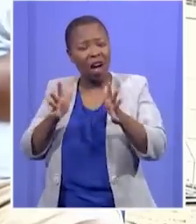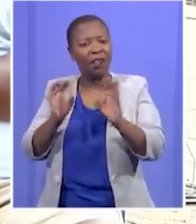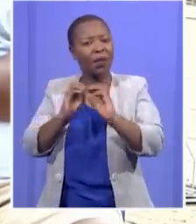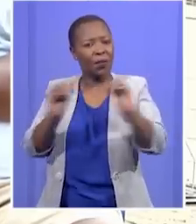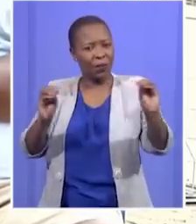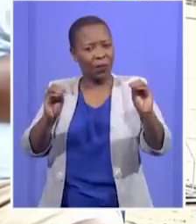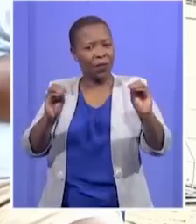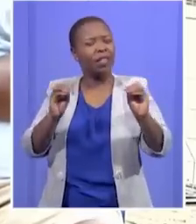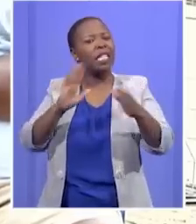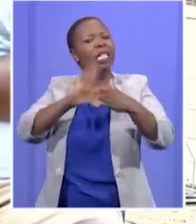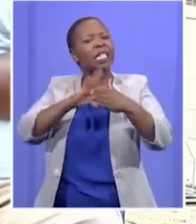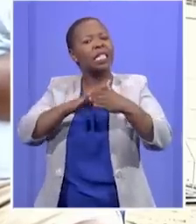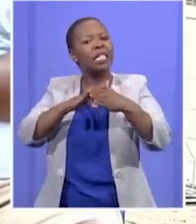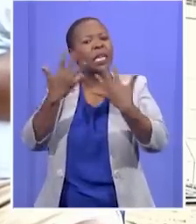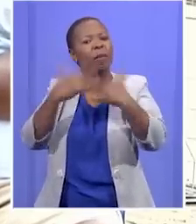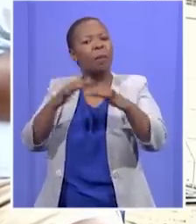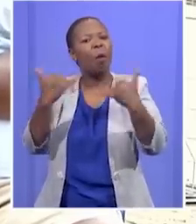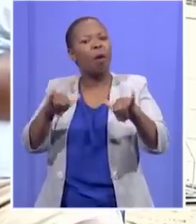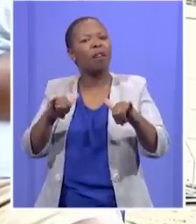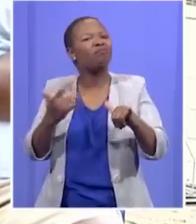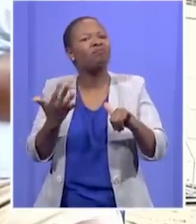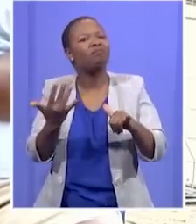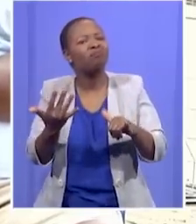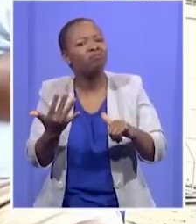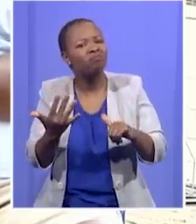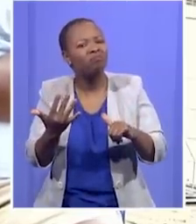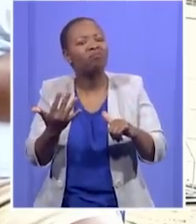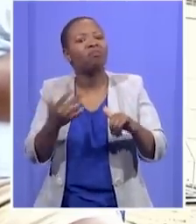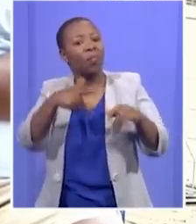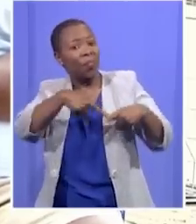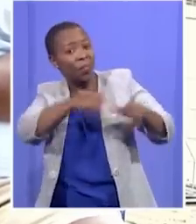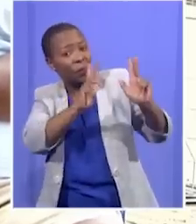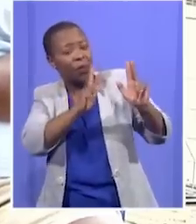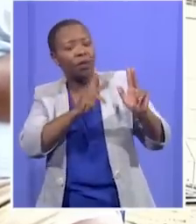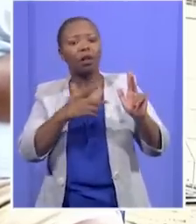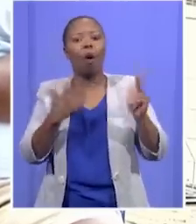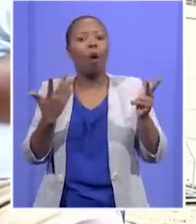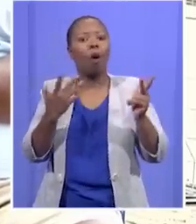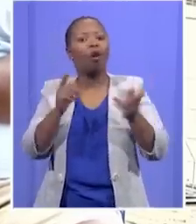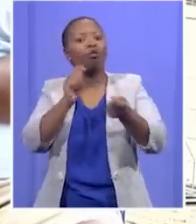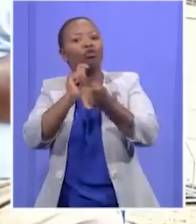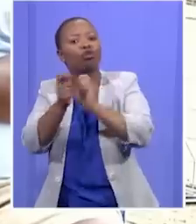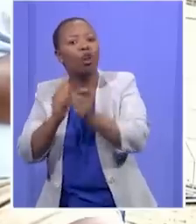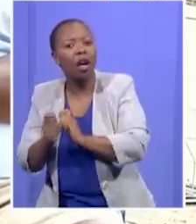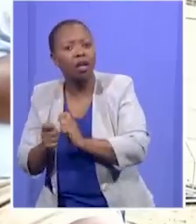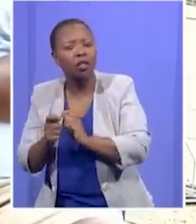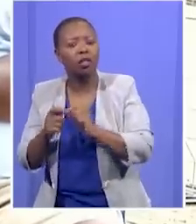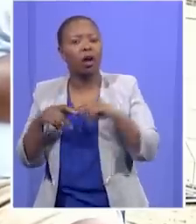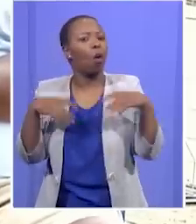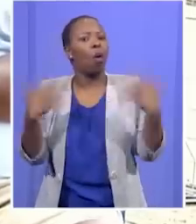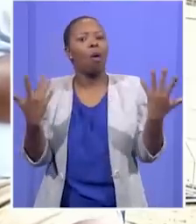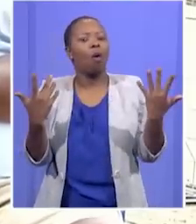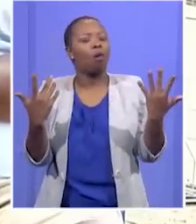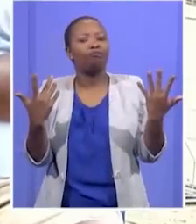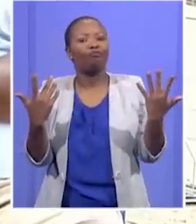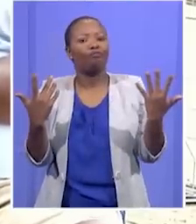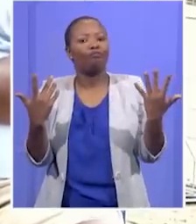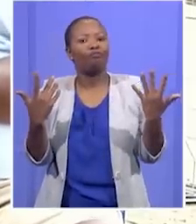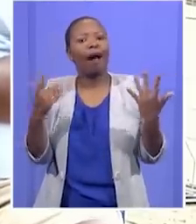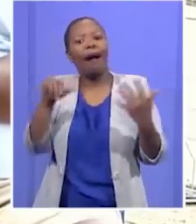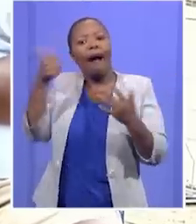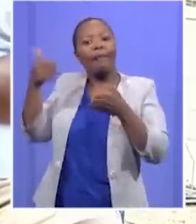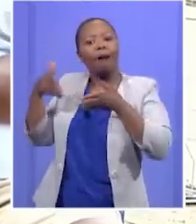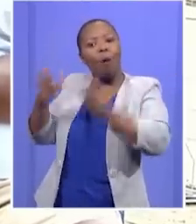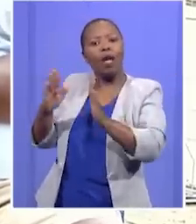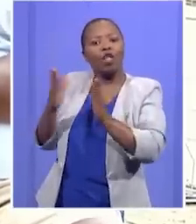we have not implemented it. We should ditch it, we should change things around, or we should find new ways. For